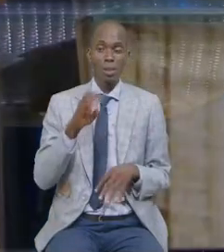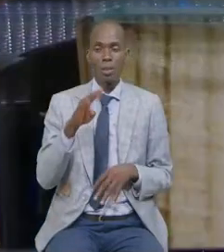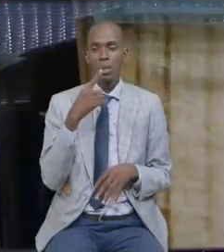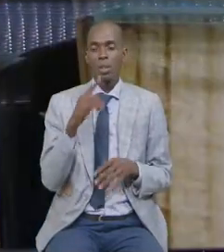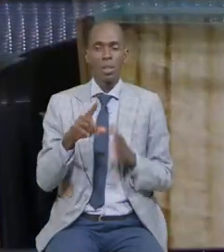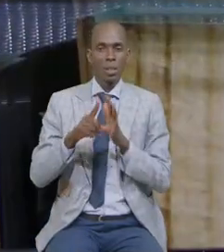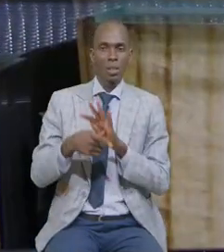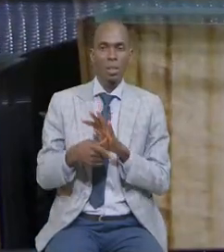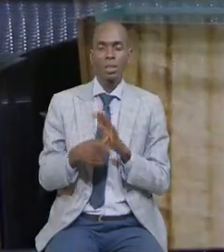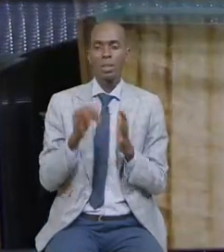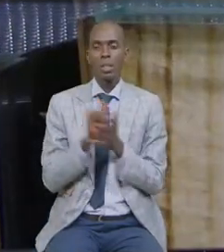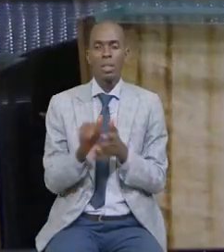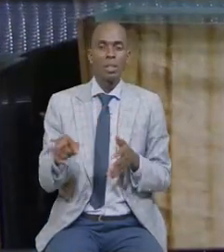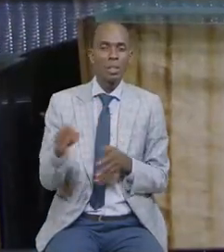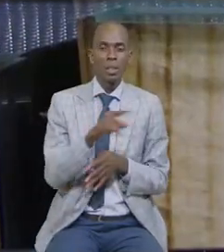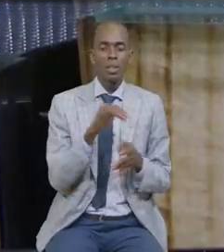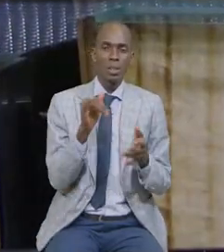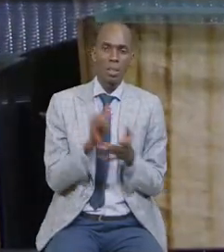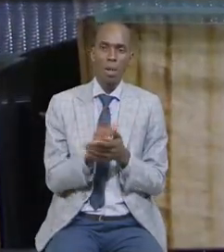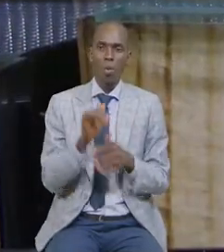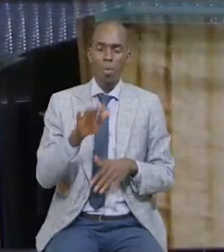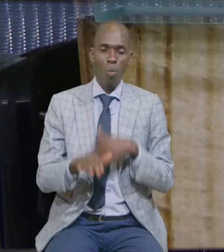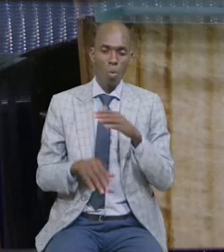pride, God is able to